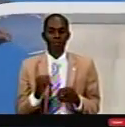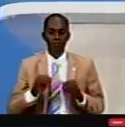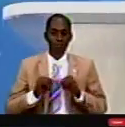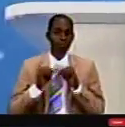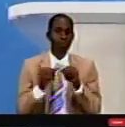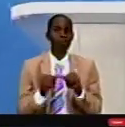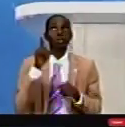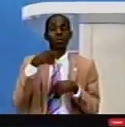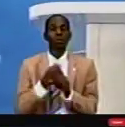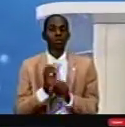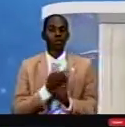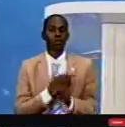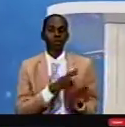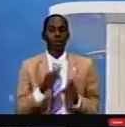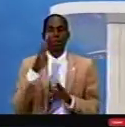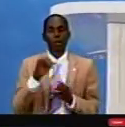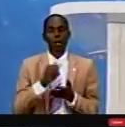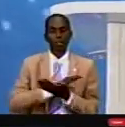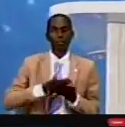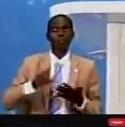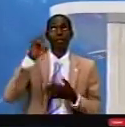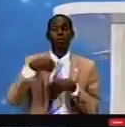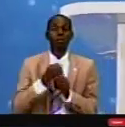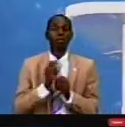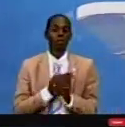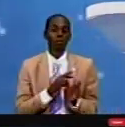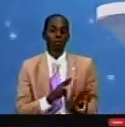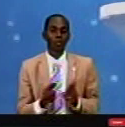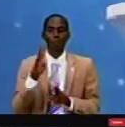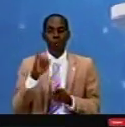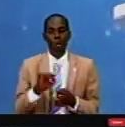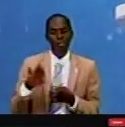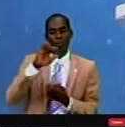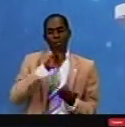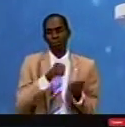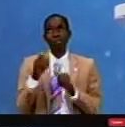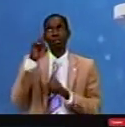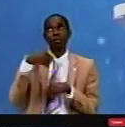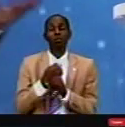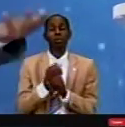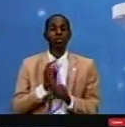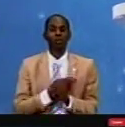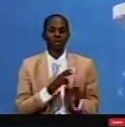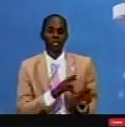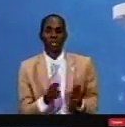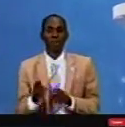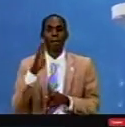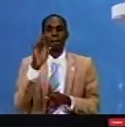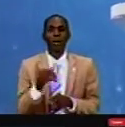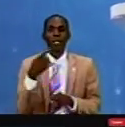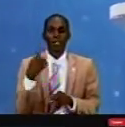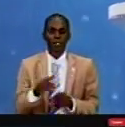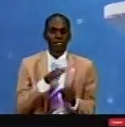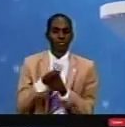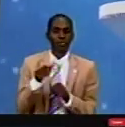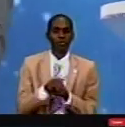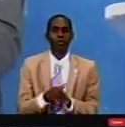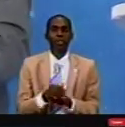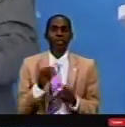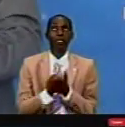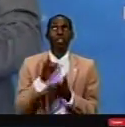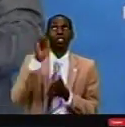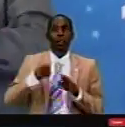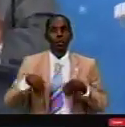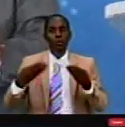is the one that gets us ready by Spirit baptism is the one that gets us ready by the sufficiency that he provided on the cross of